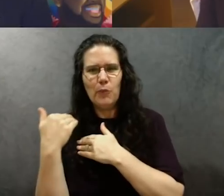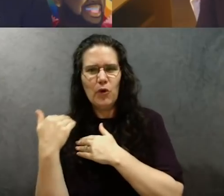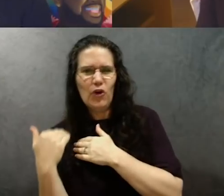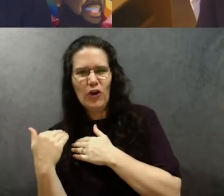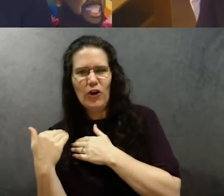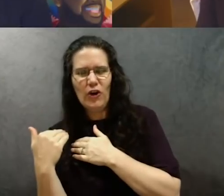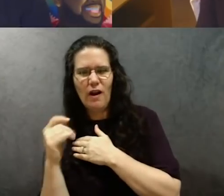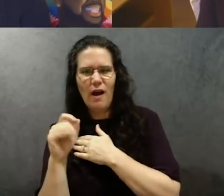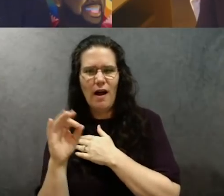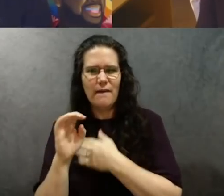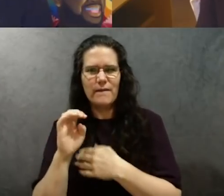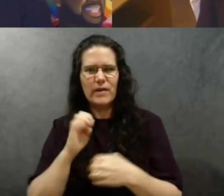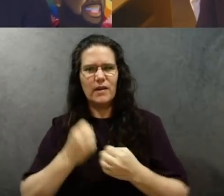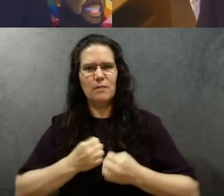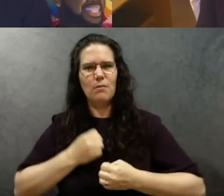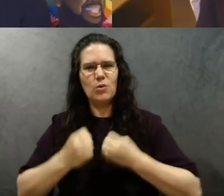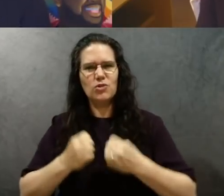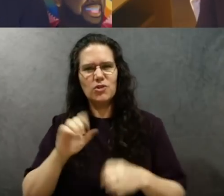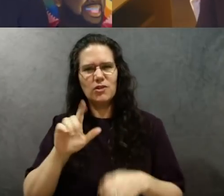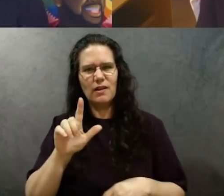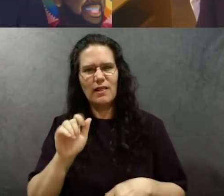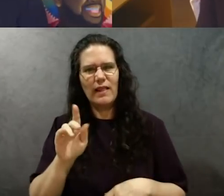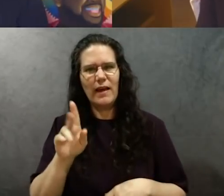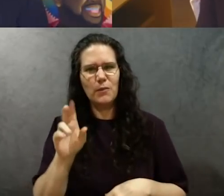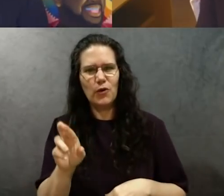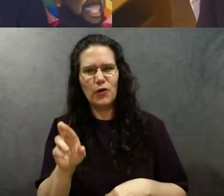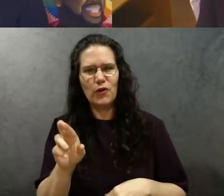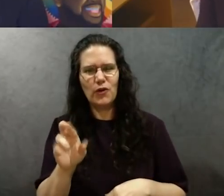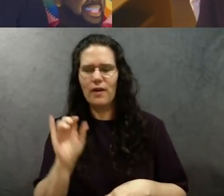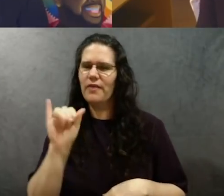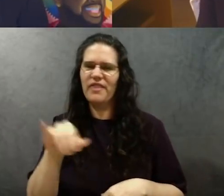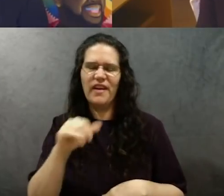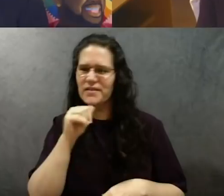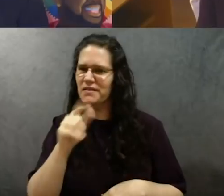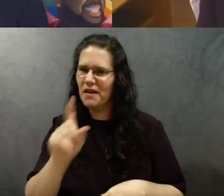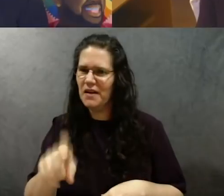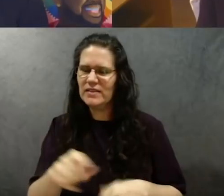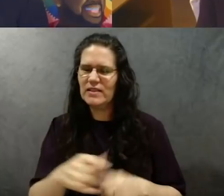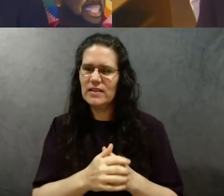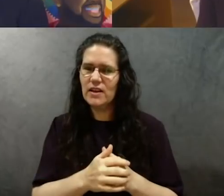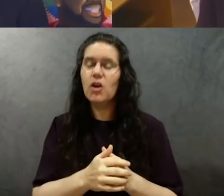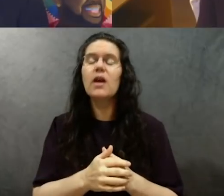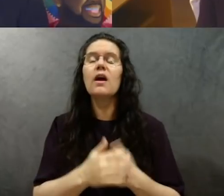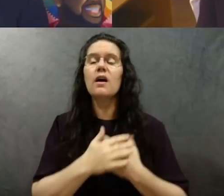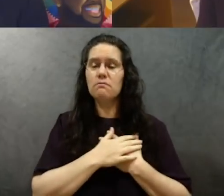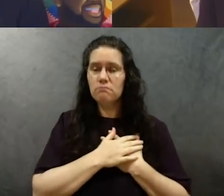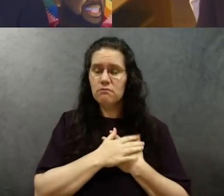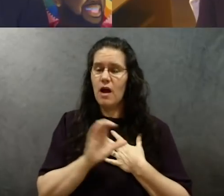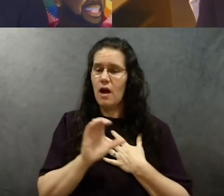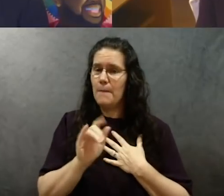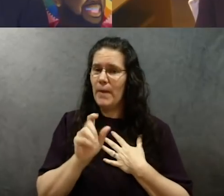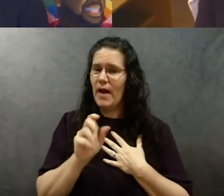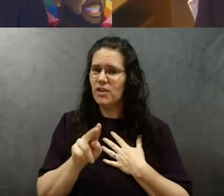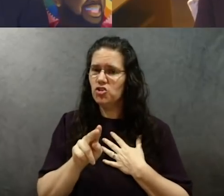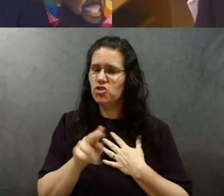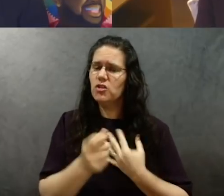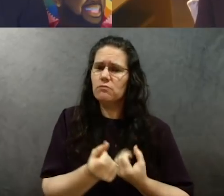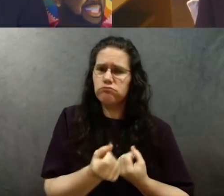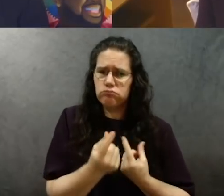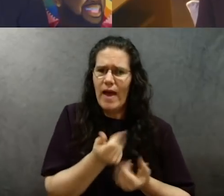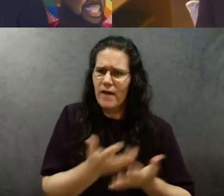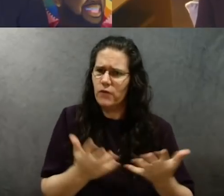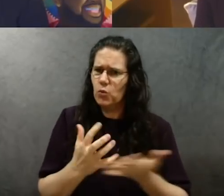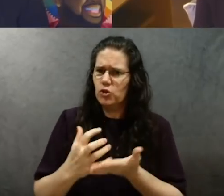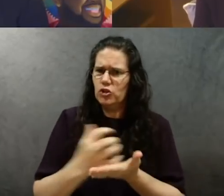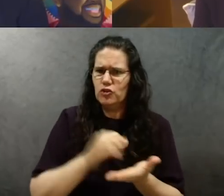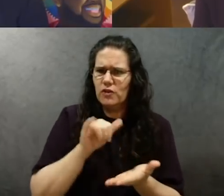again, compassion is what I do feel is necessary, right? Everyone deserves compassion, you know, and love, but I don't have